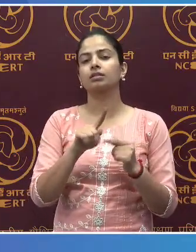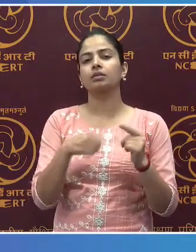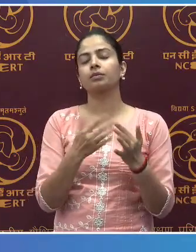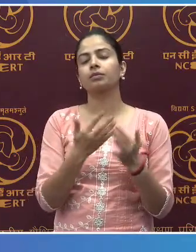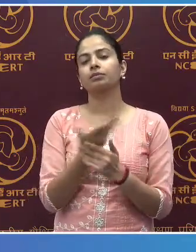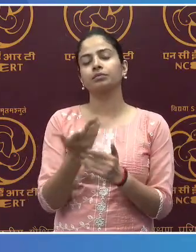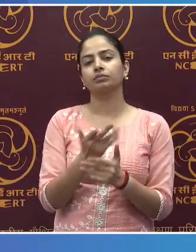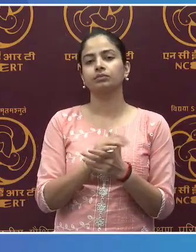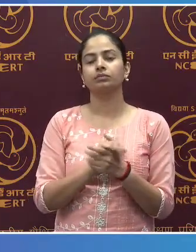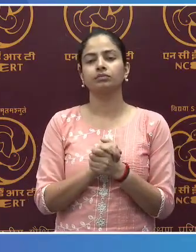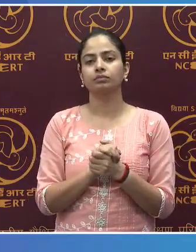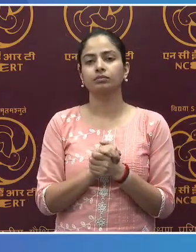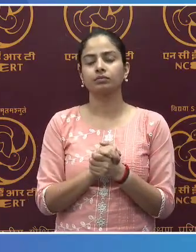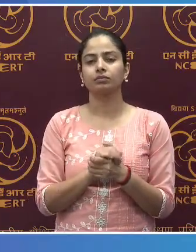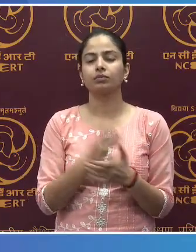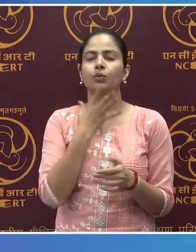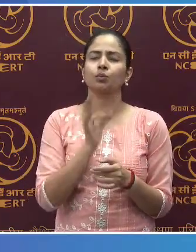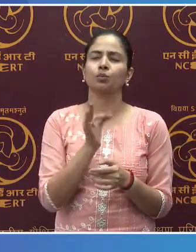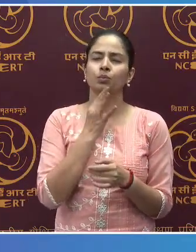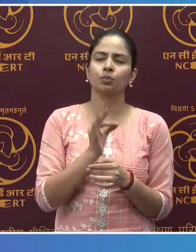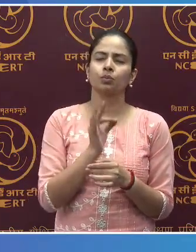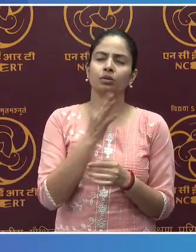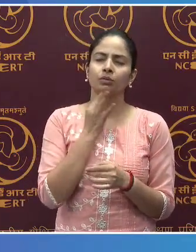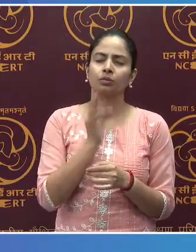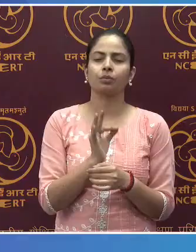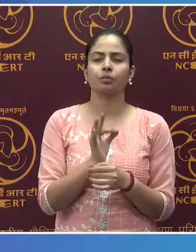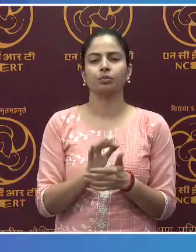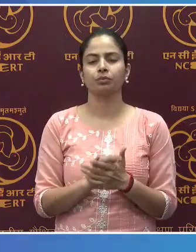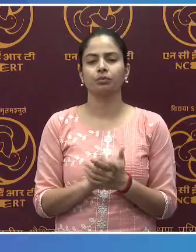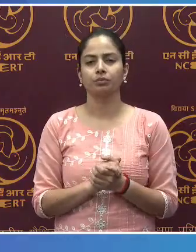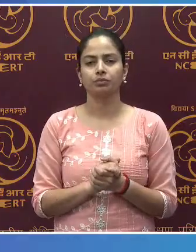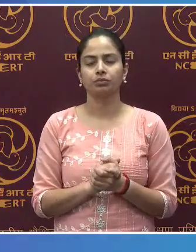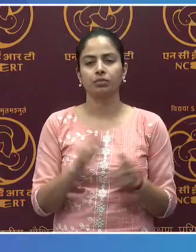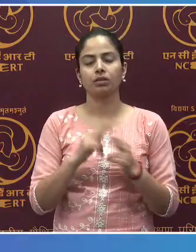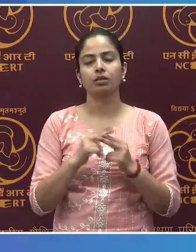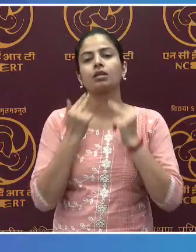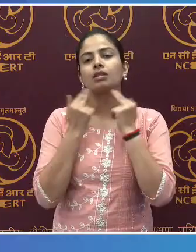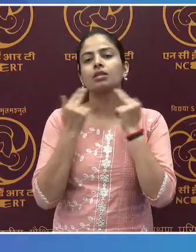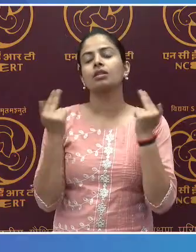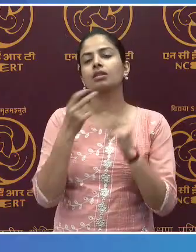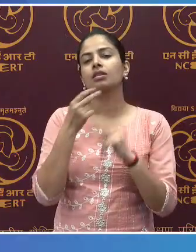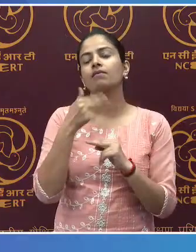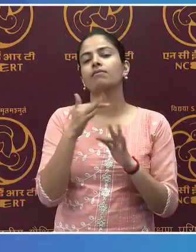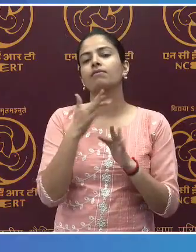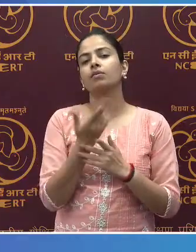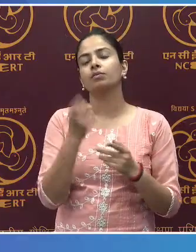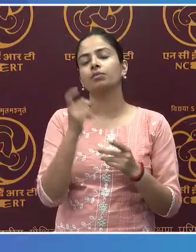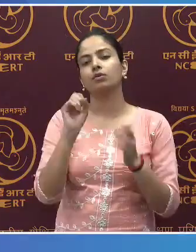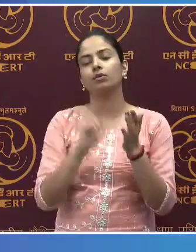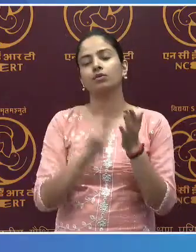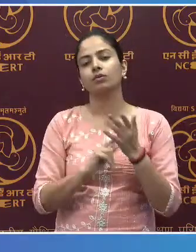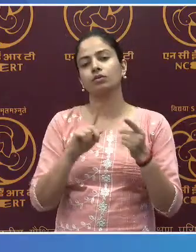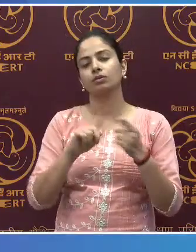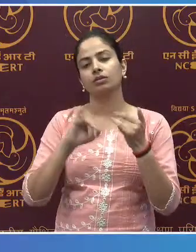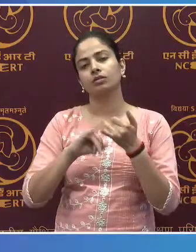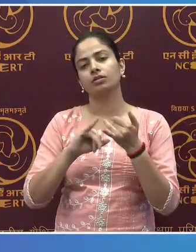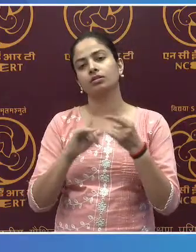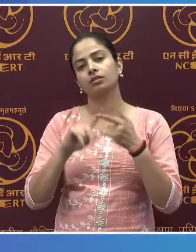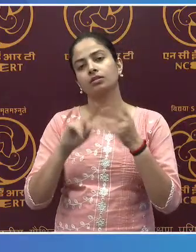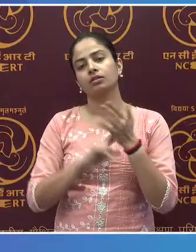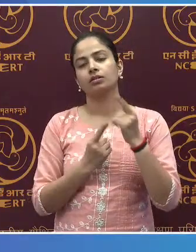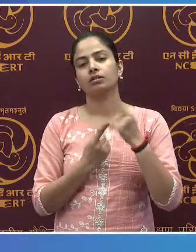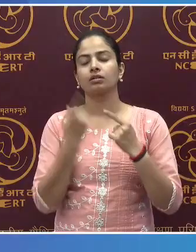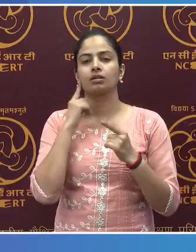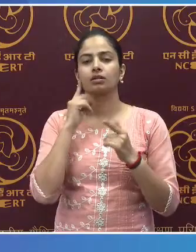important, the things which are really important, that is popularly known as the core essentials. So you can see over the screen that this